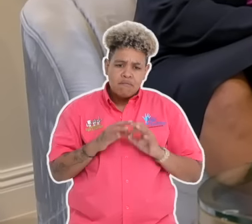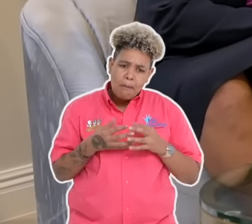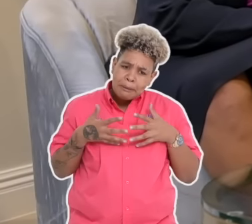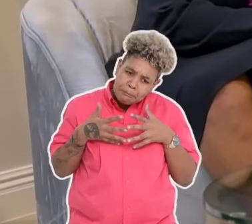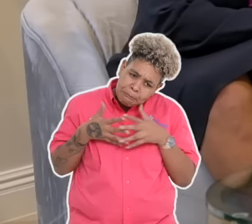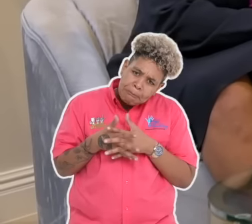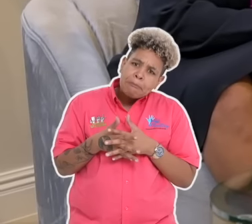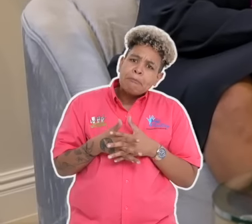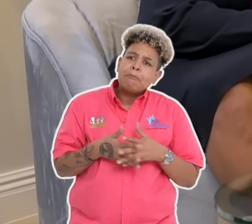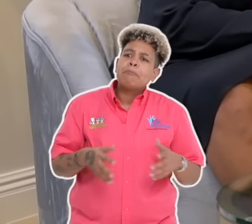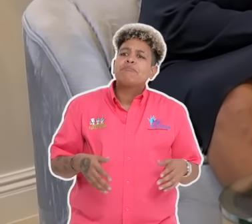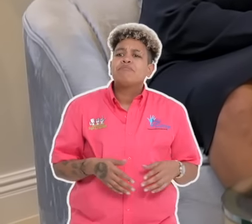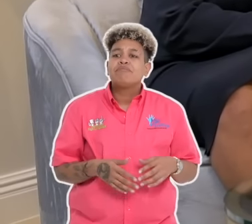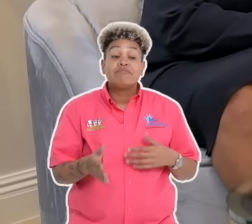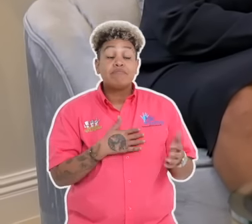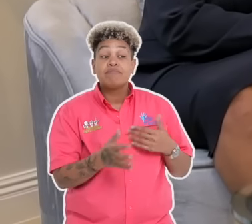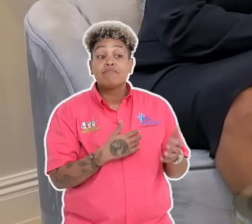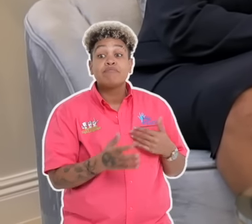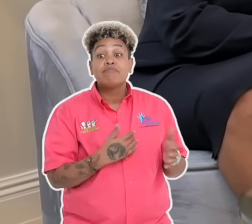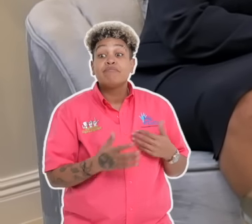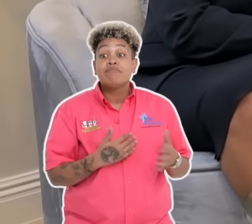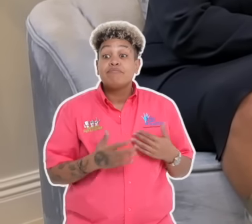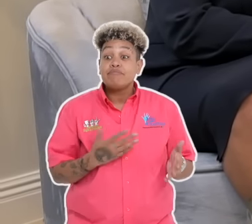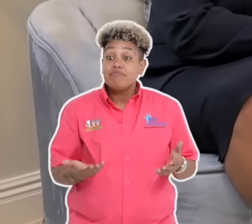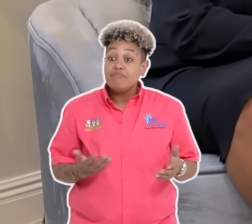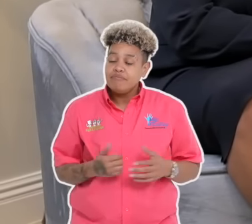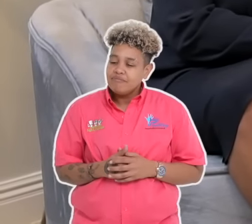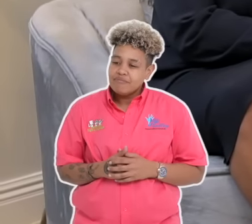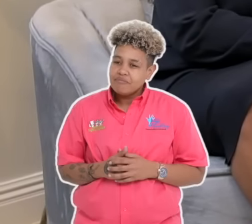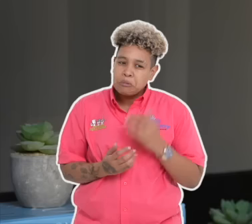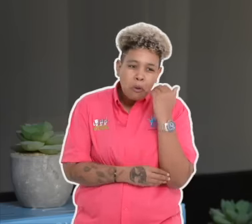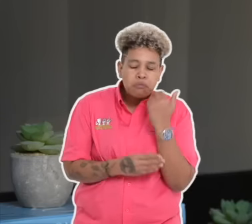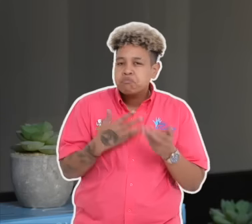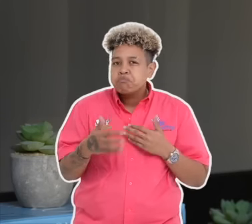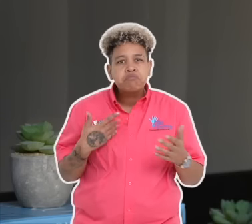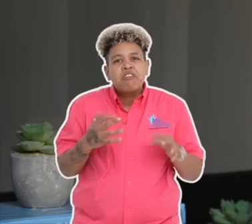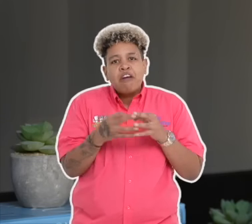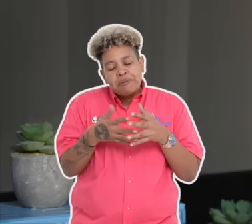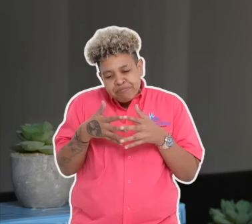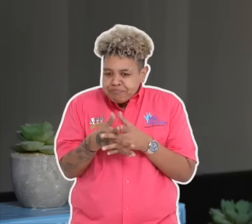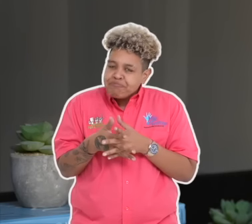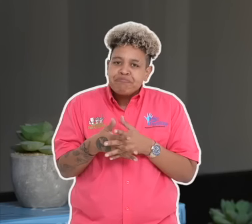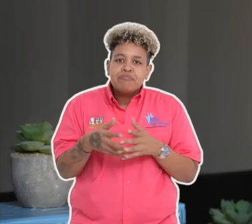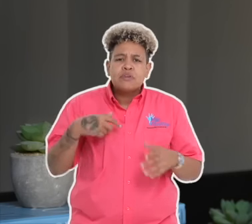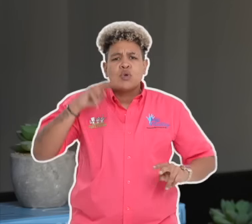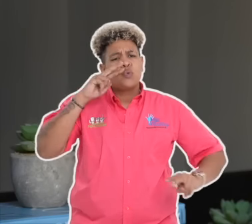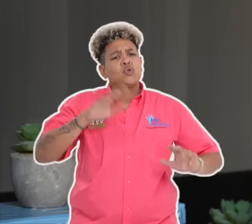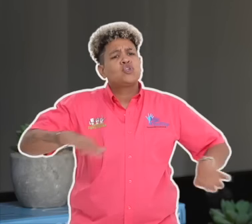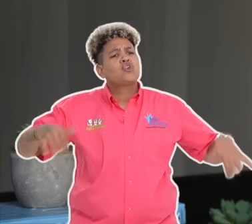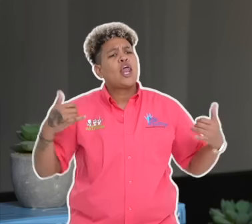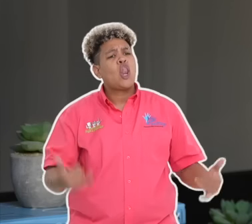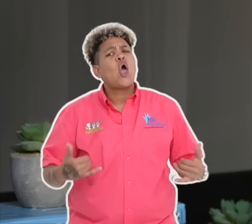Yes. You know, one love. One regardless, love. In spite of one love. And I think it's so different when you look at